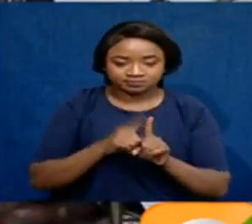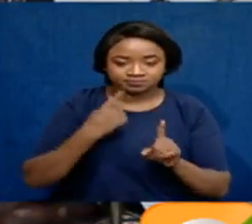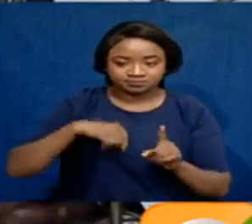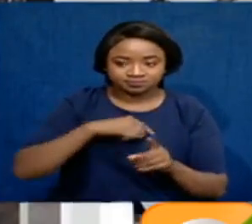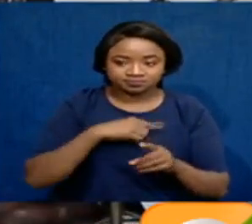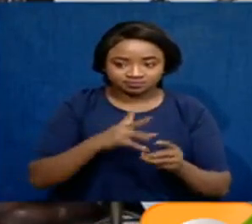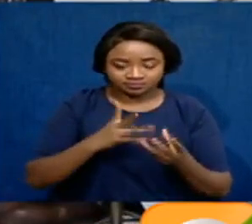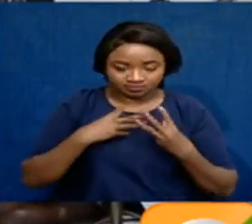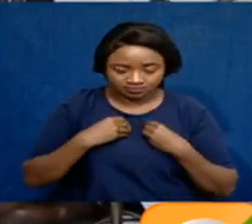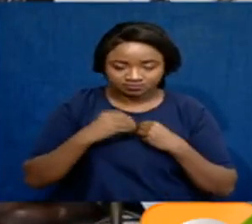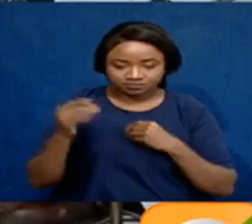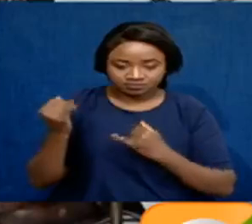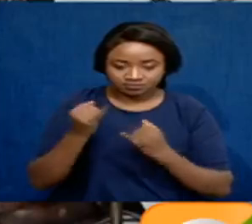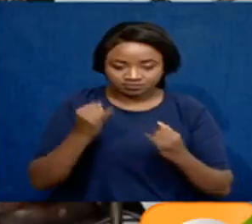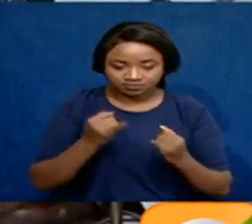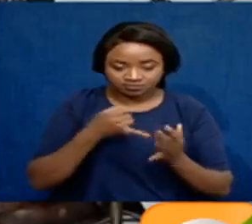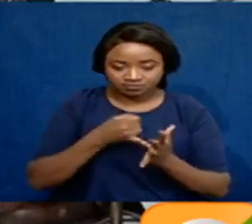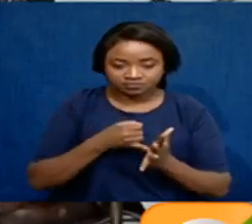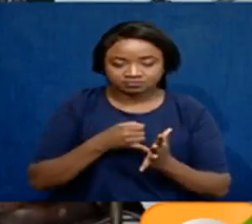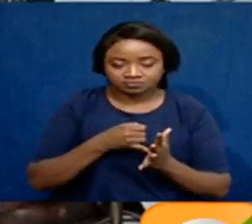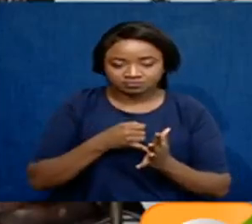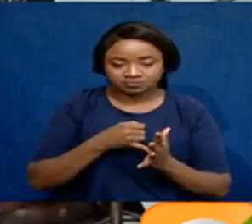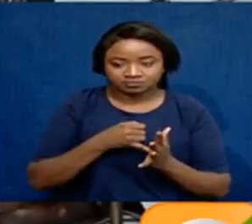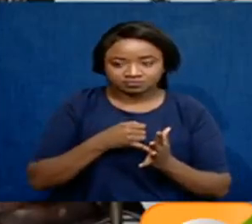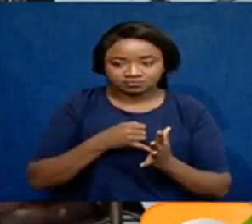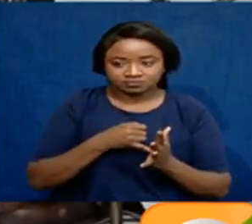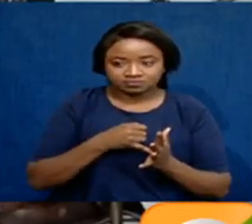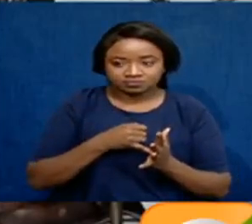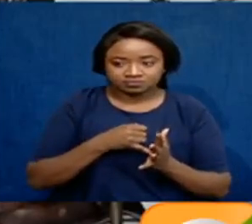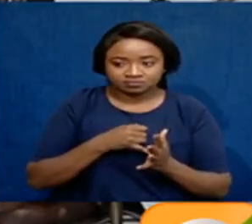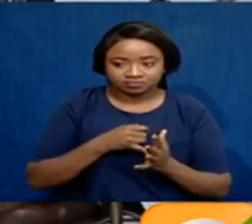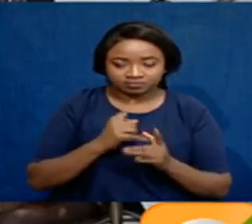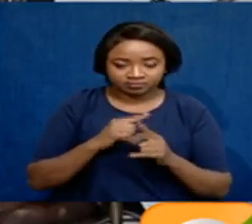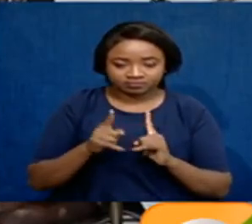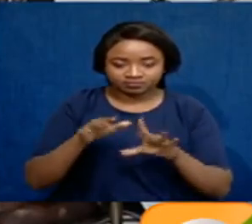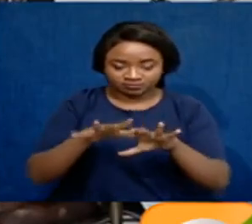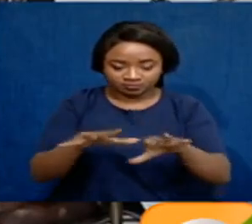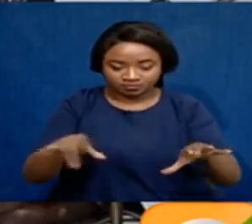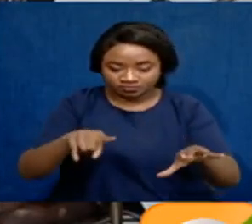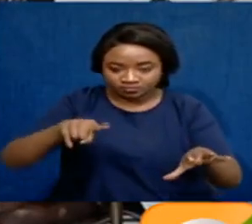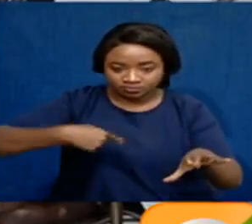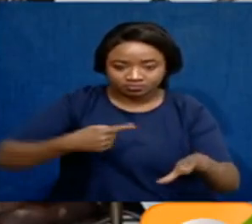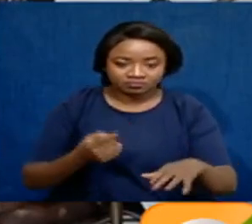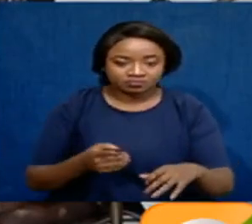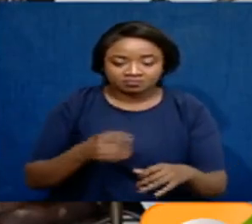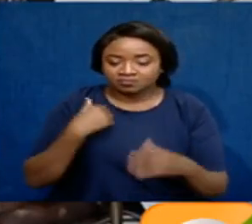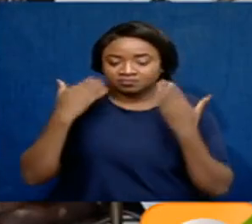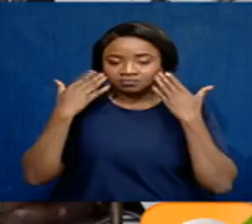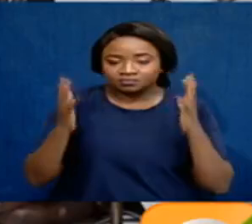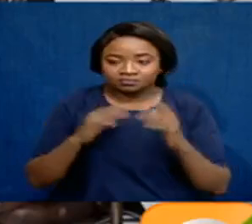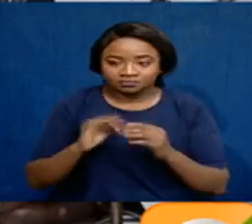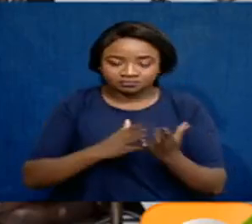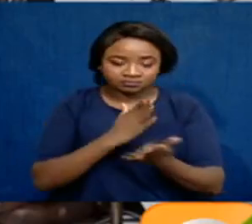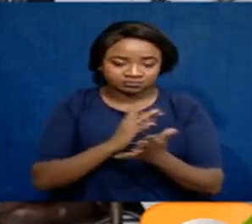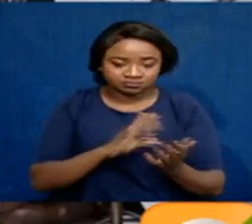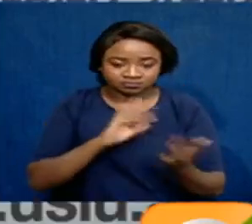the 25% exit, what we mentioned, if we accept it, but the market demand could not be confirmed, the innovator